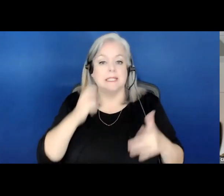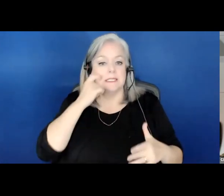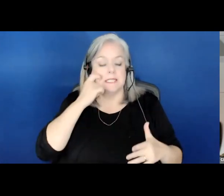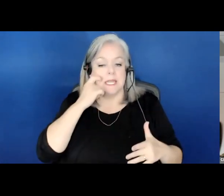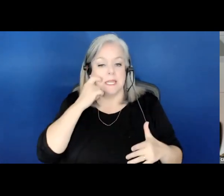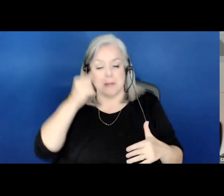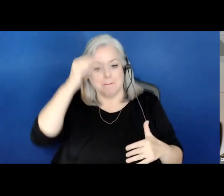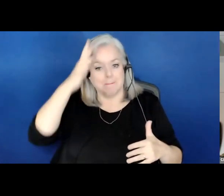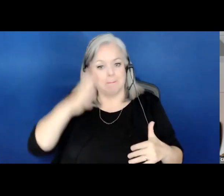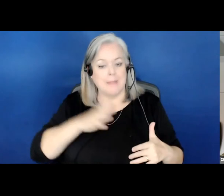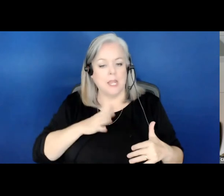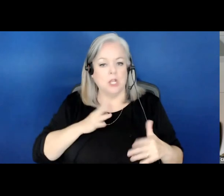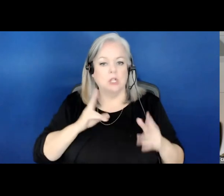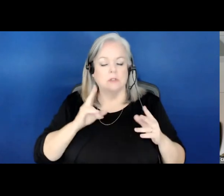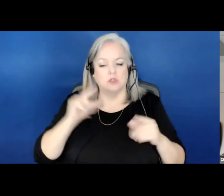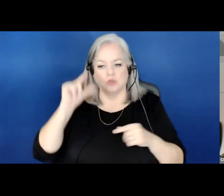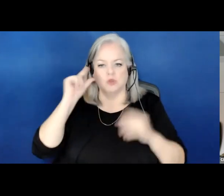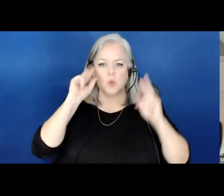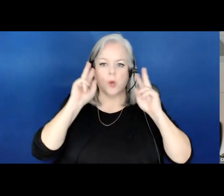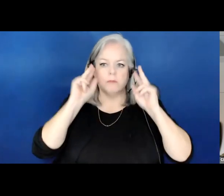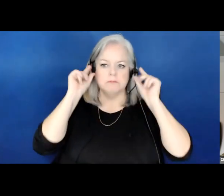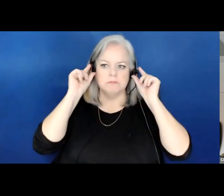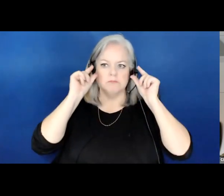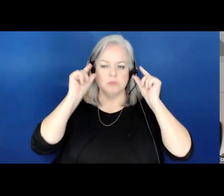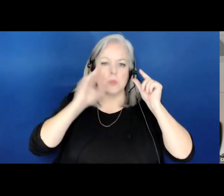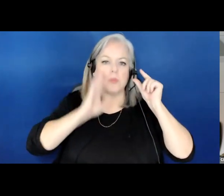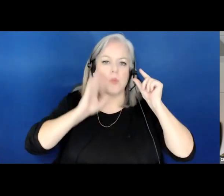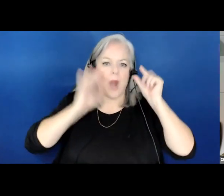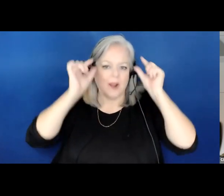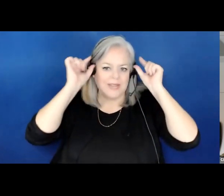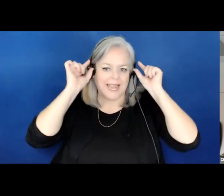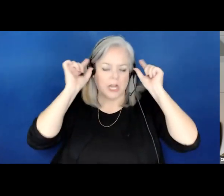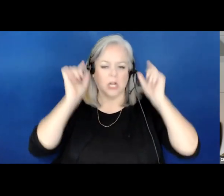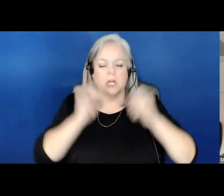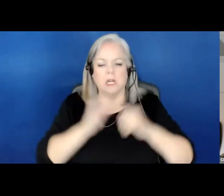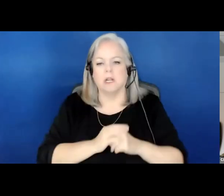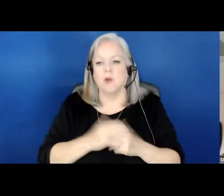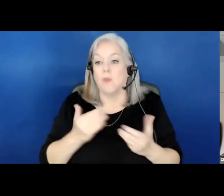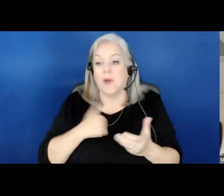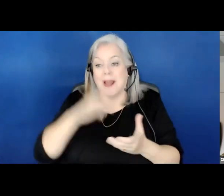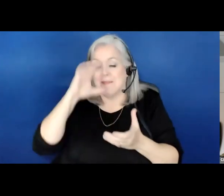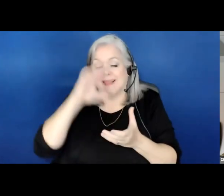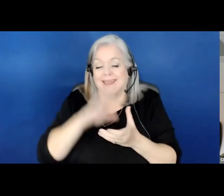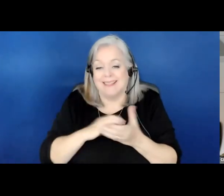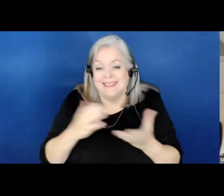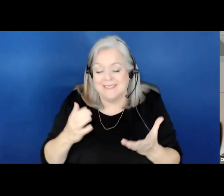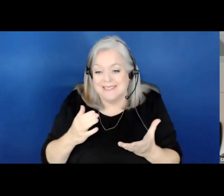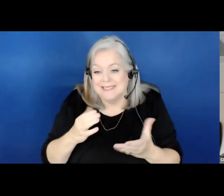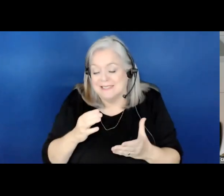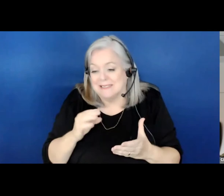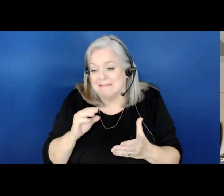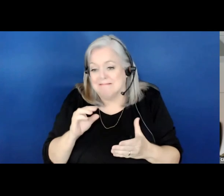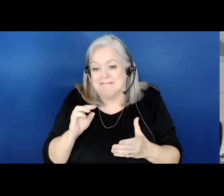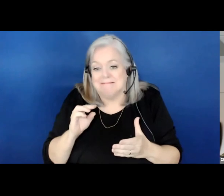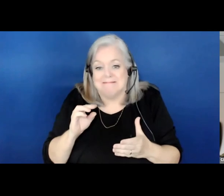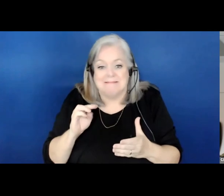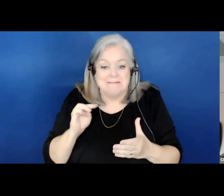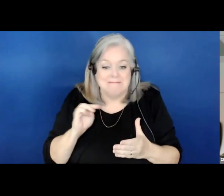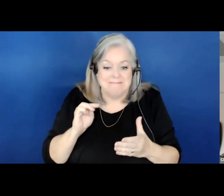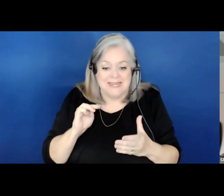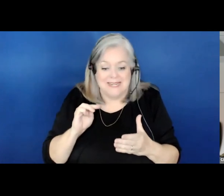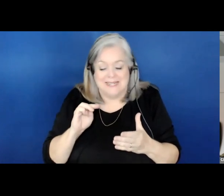with short brown hair from what I believe is a medium gray shirt